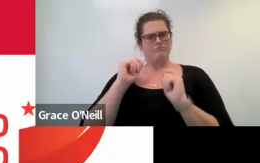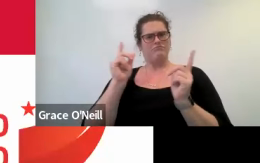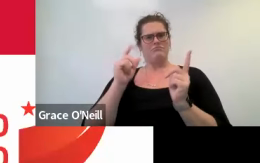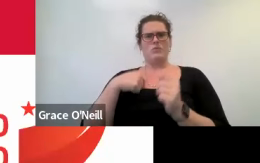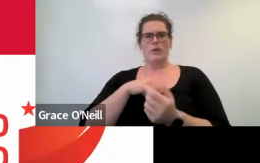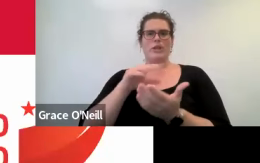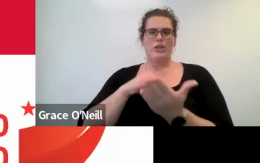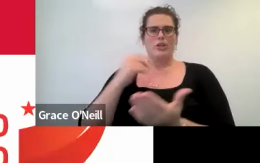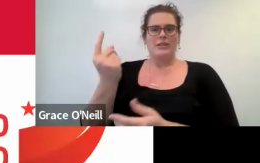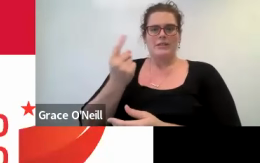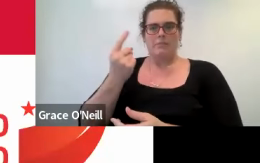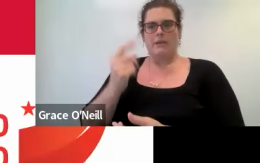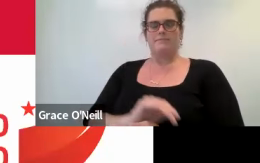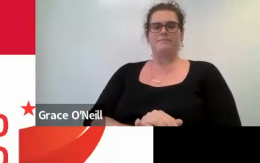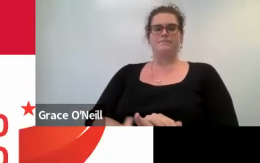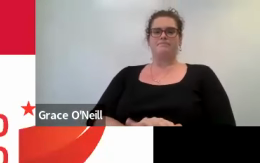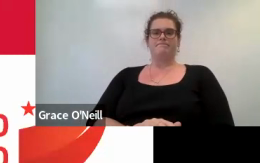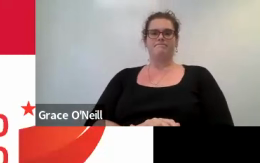Next slide, please.